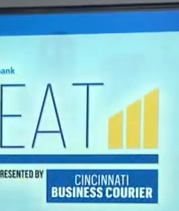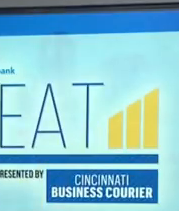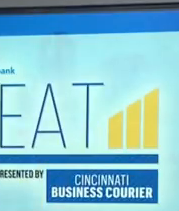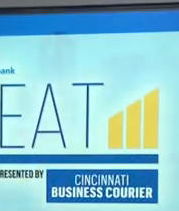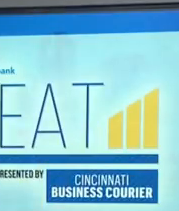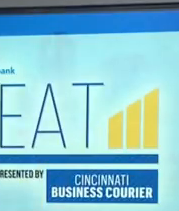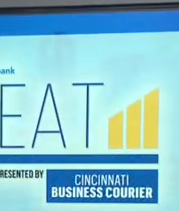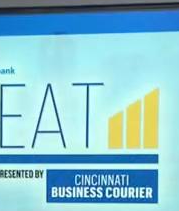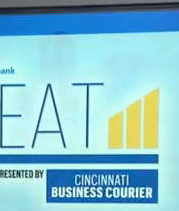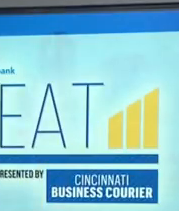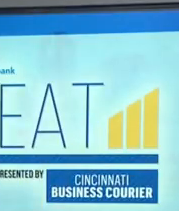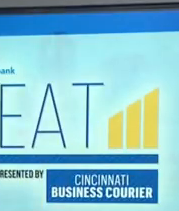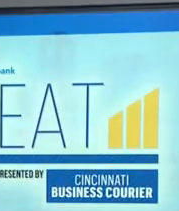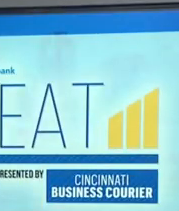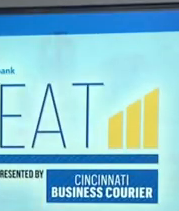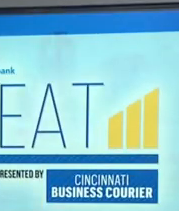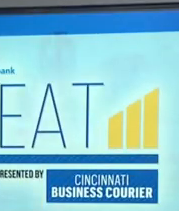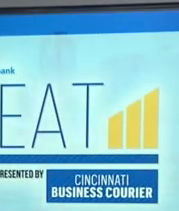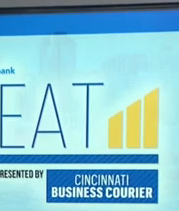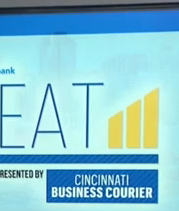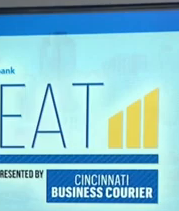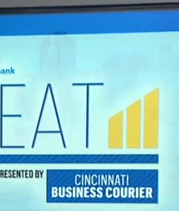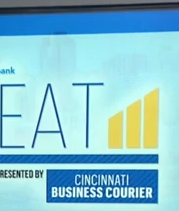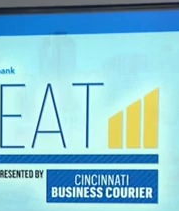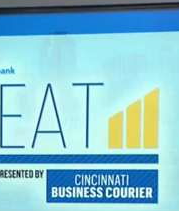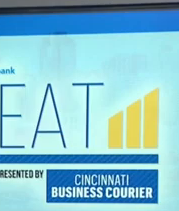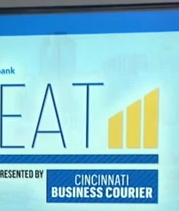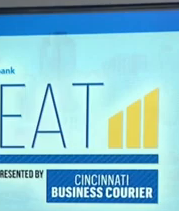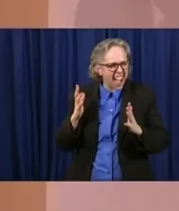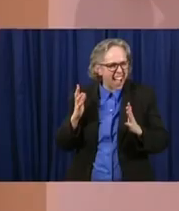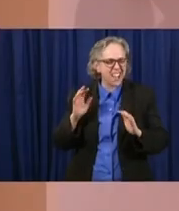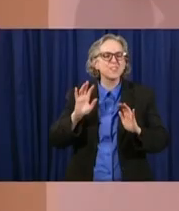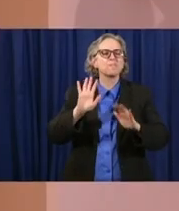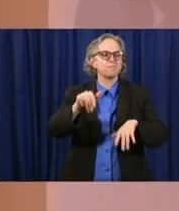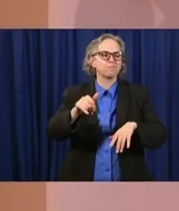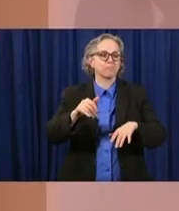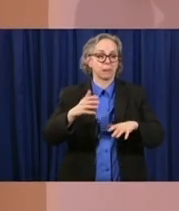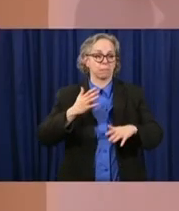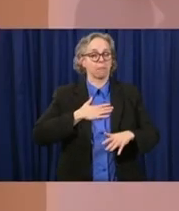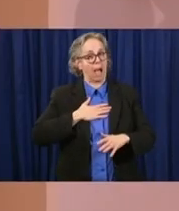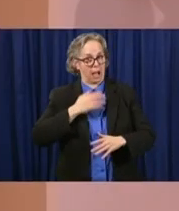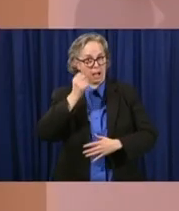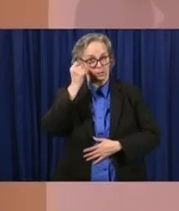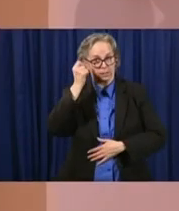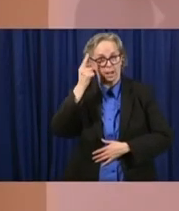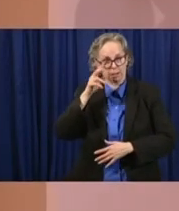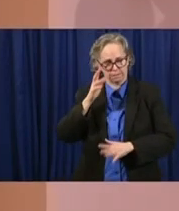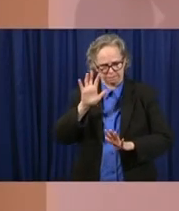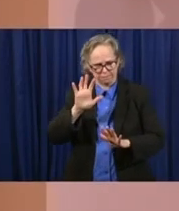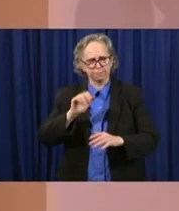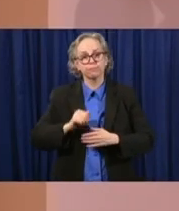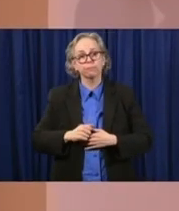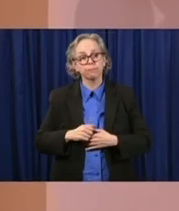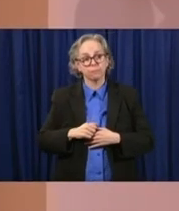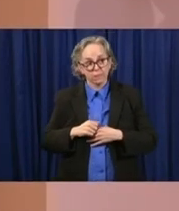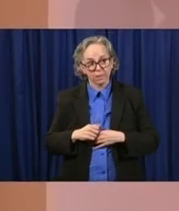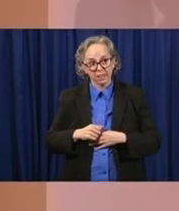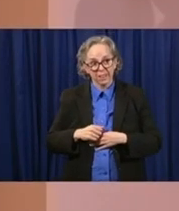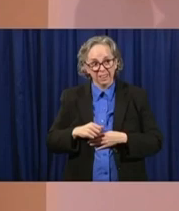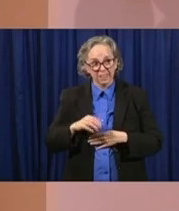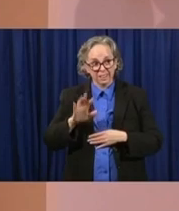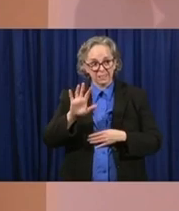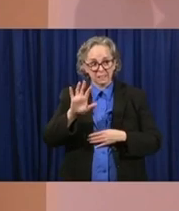Ohio's unemployment system is also on the verge of running out of money. Without federal assistance, the